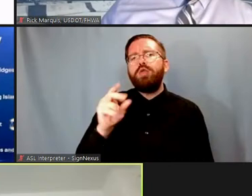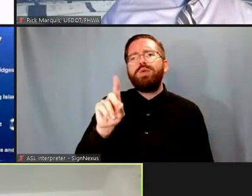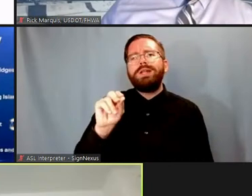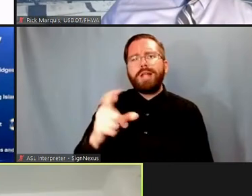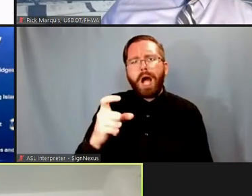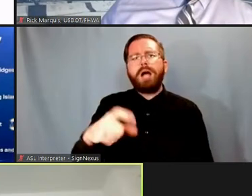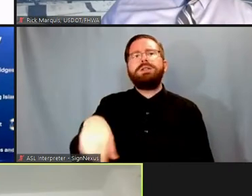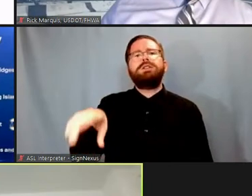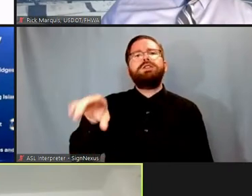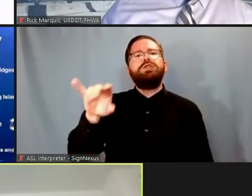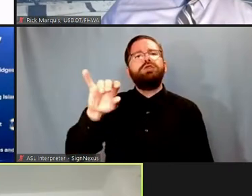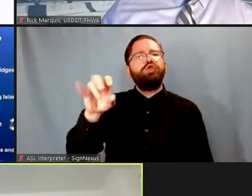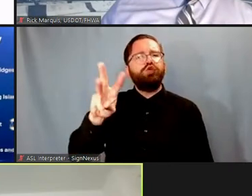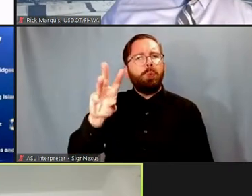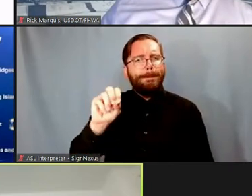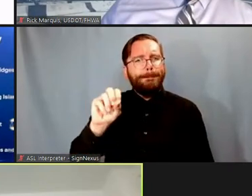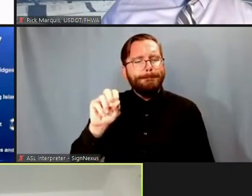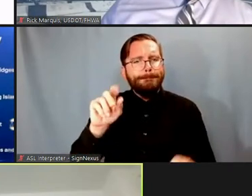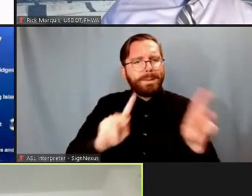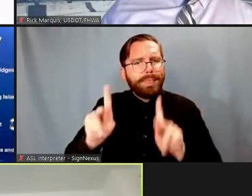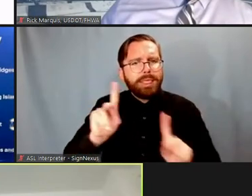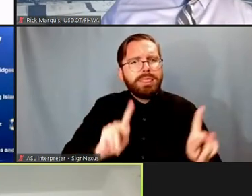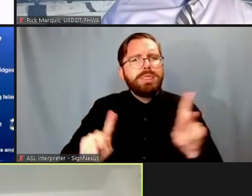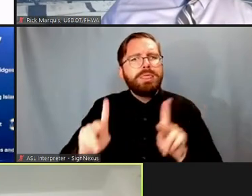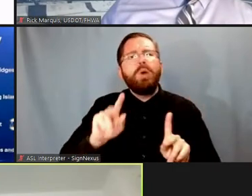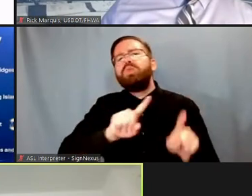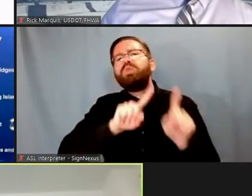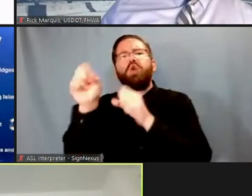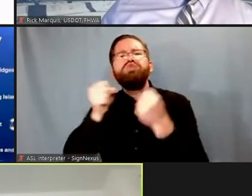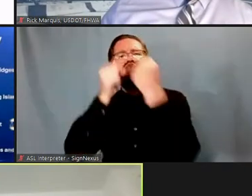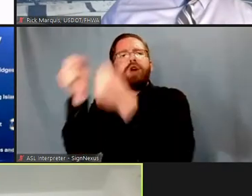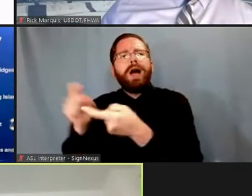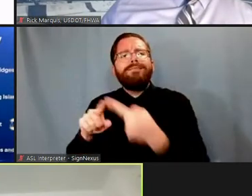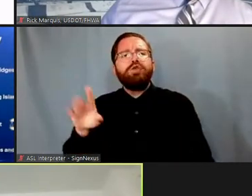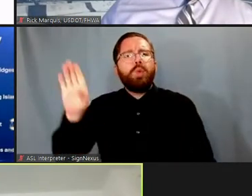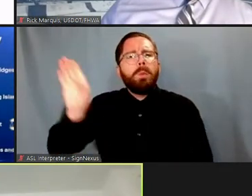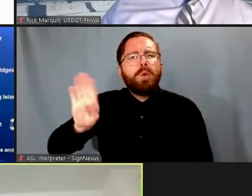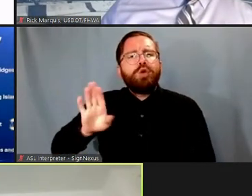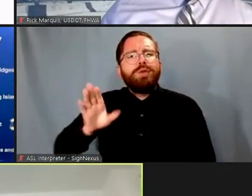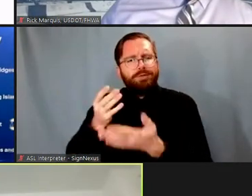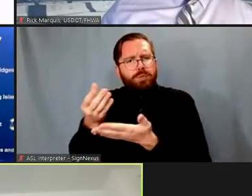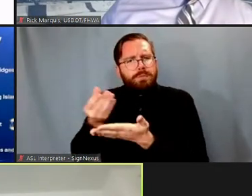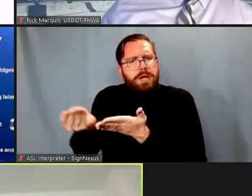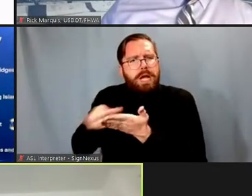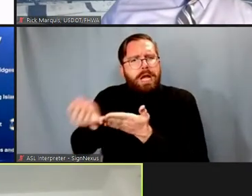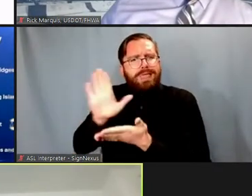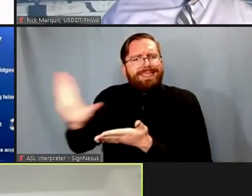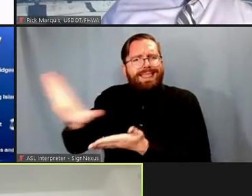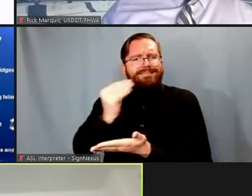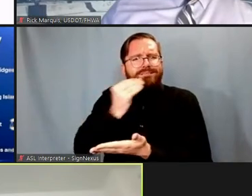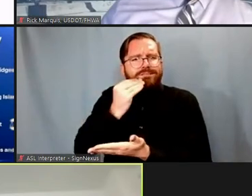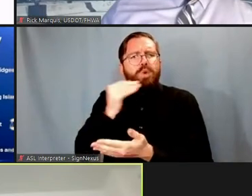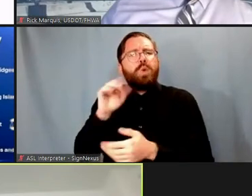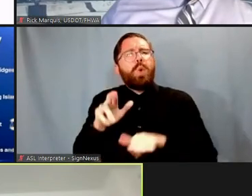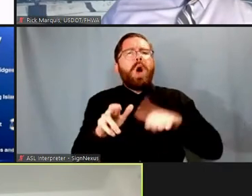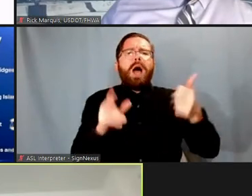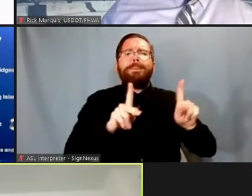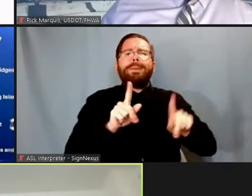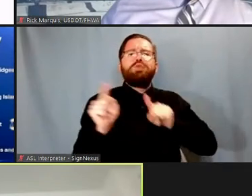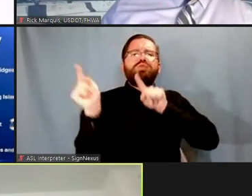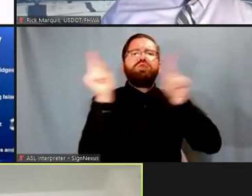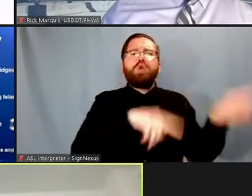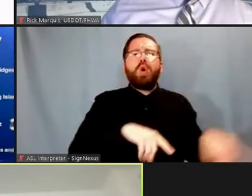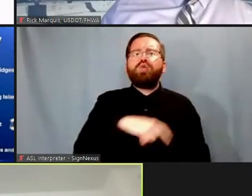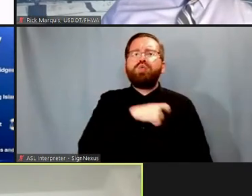chinatown residents who drive to sunset park in other chinatowns to shop for their families because they don't want to risk being victims of hate